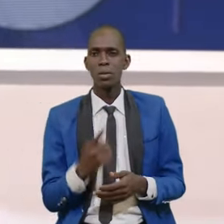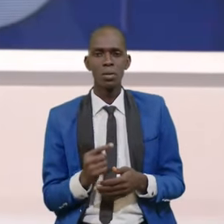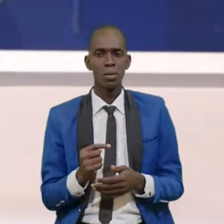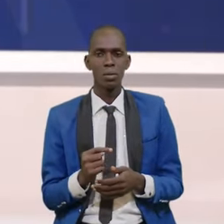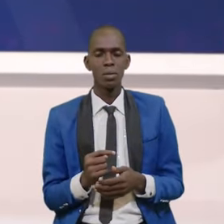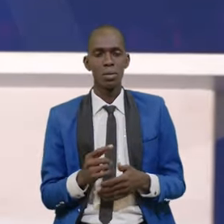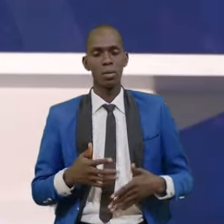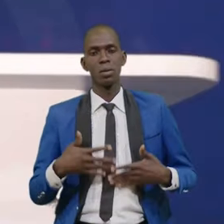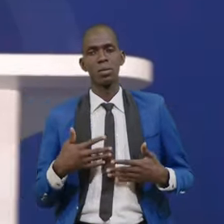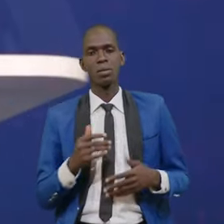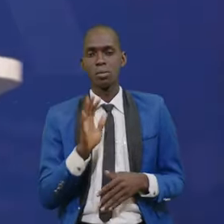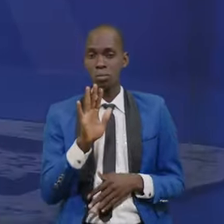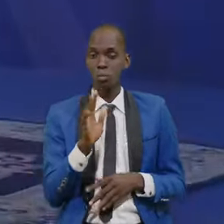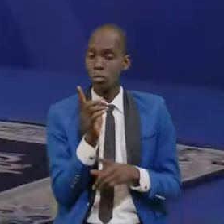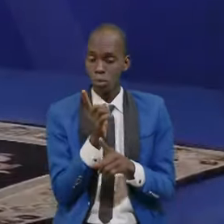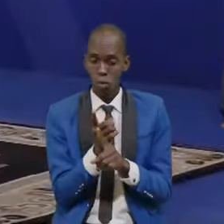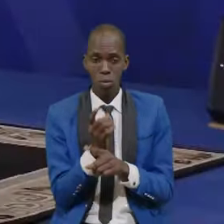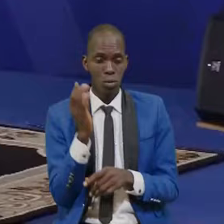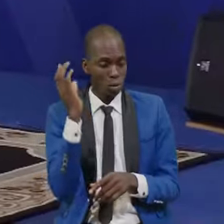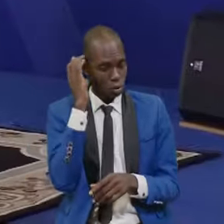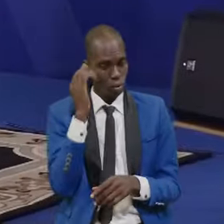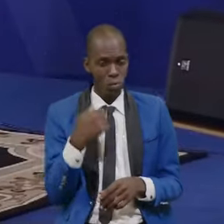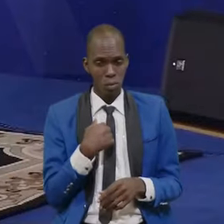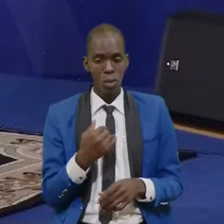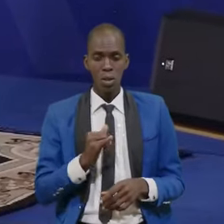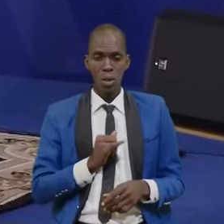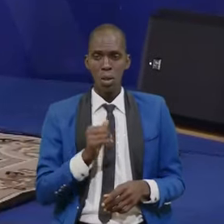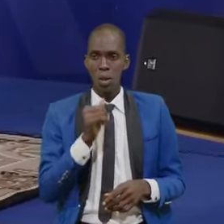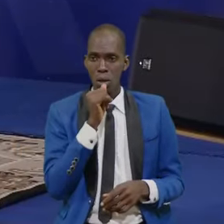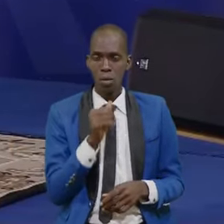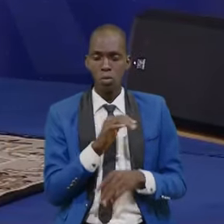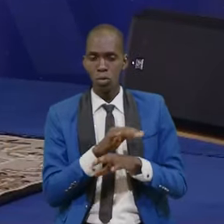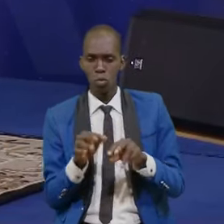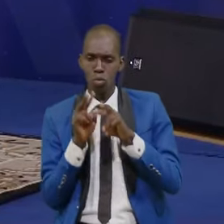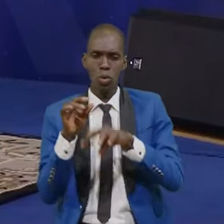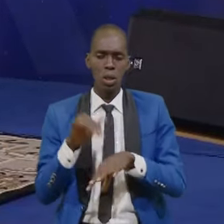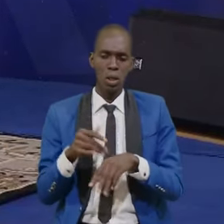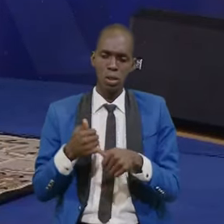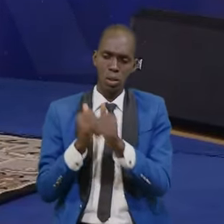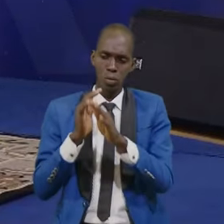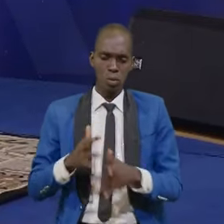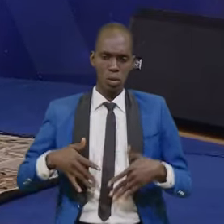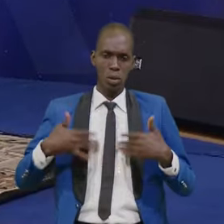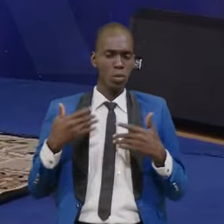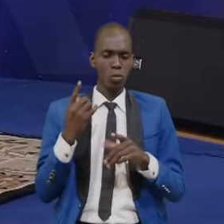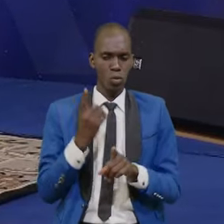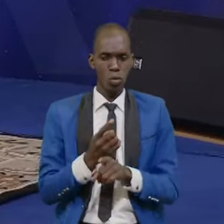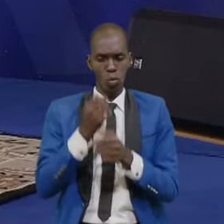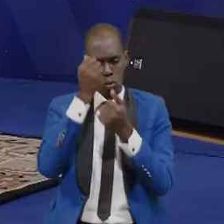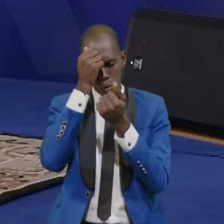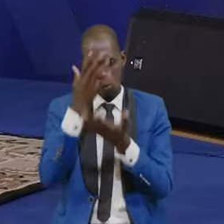say, just listen to him. He's an apostle. Don't look at his life. Don't look at his, you know,